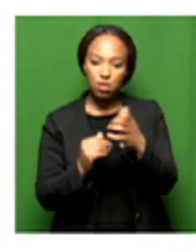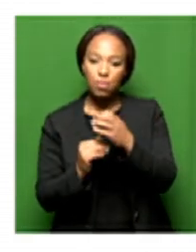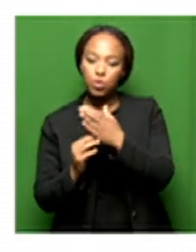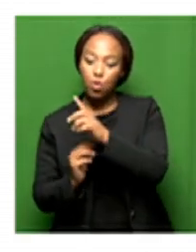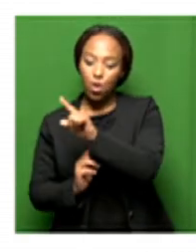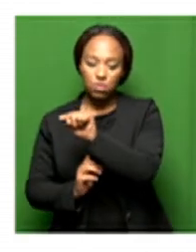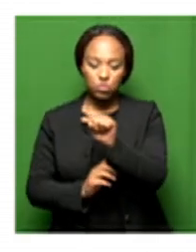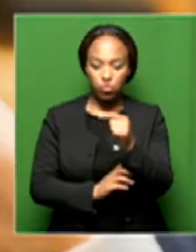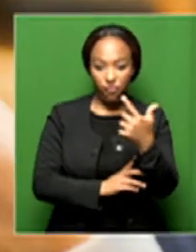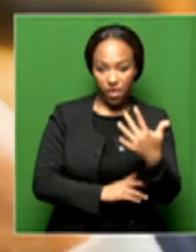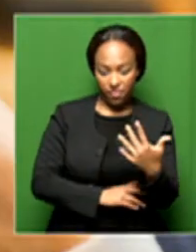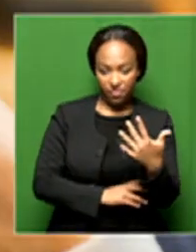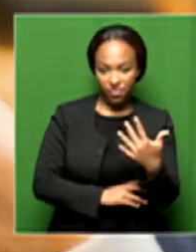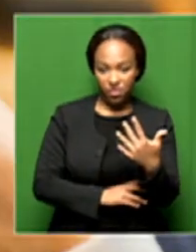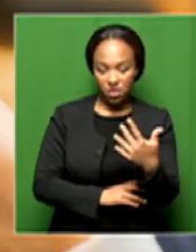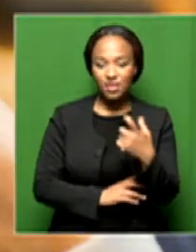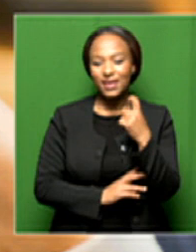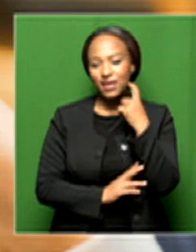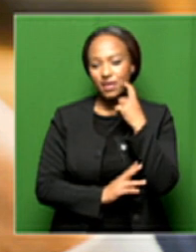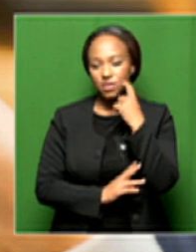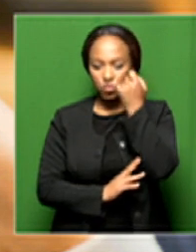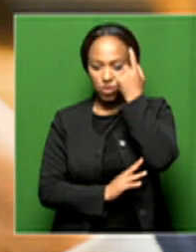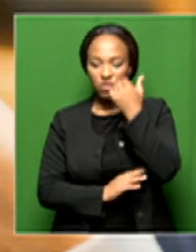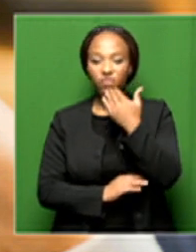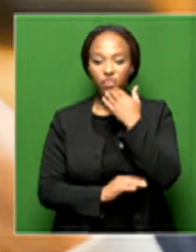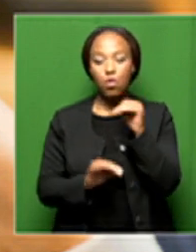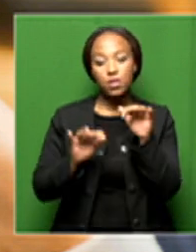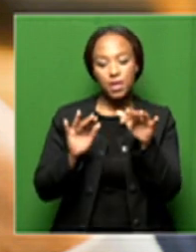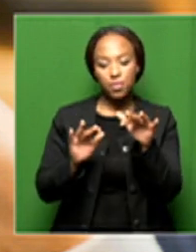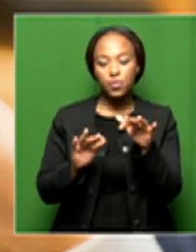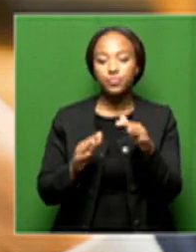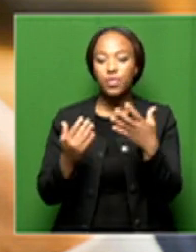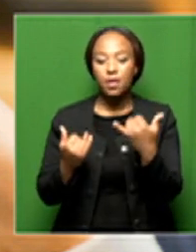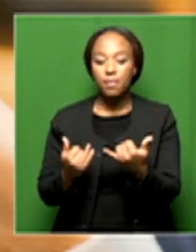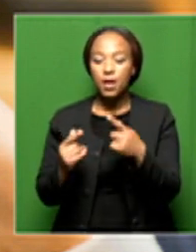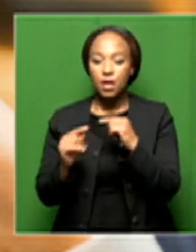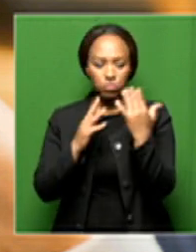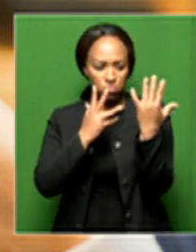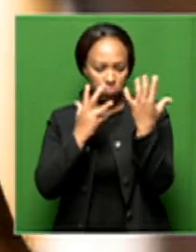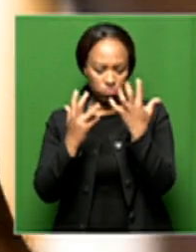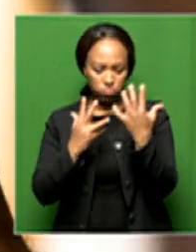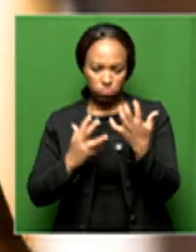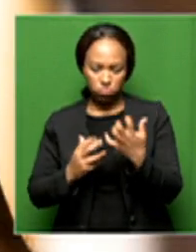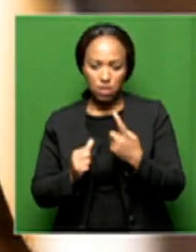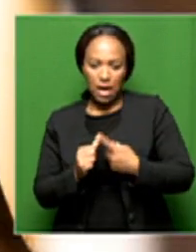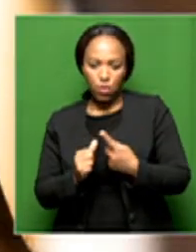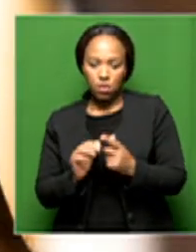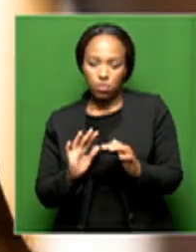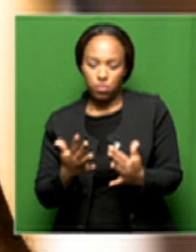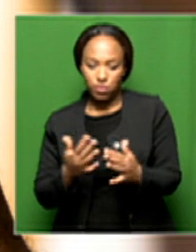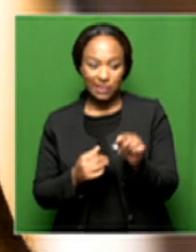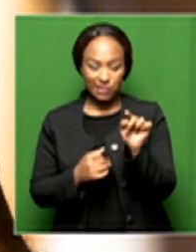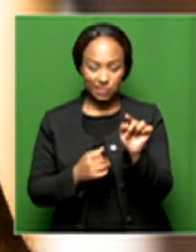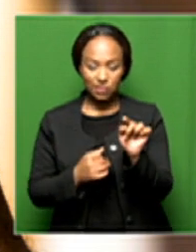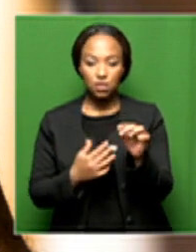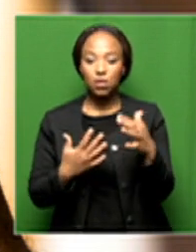and 5. That's easy to understand from people. But what makes the score calculation very interesting is